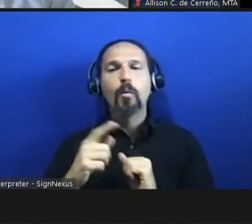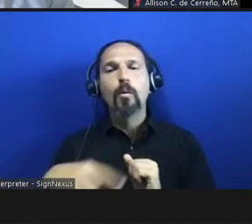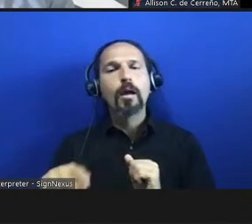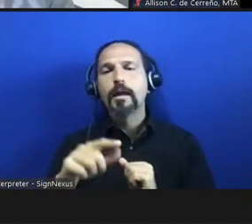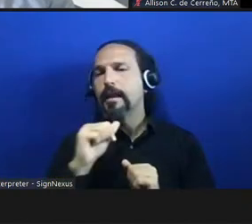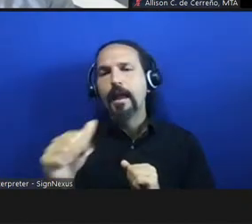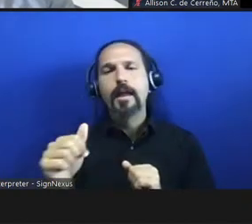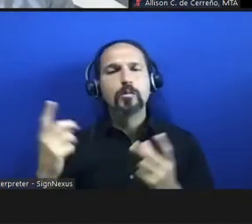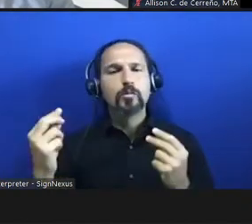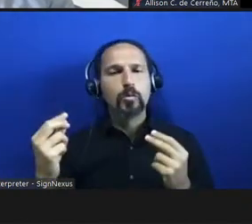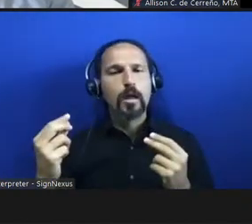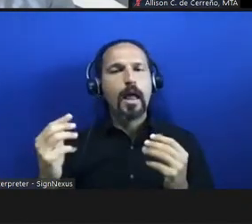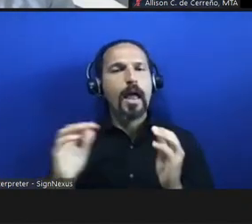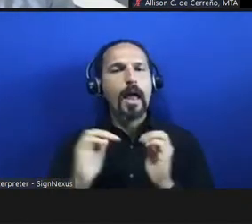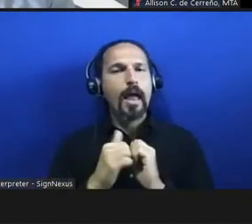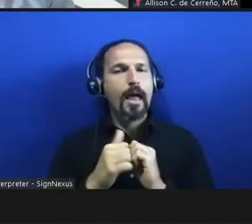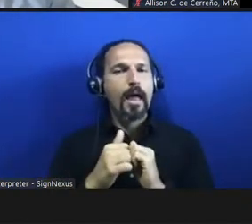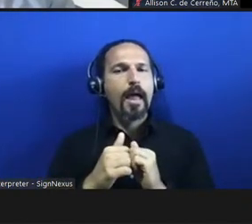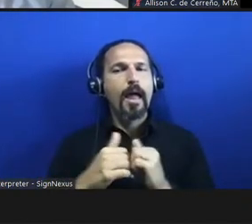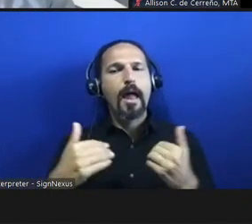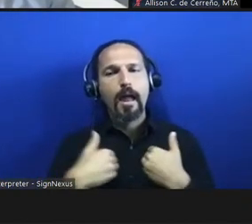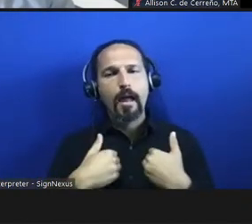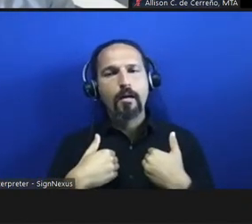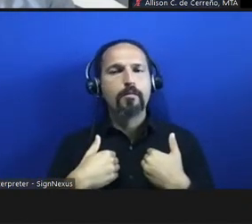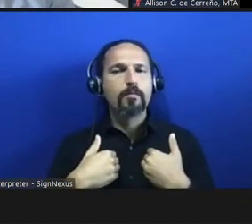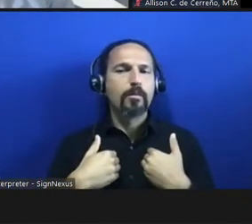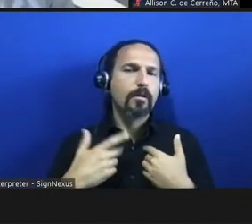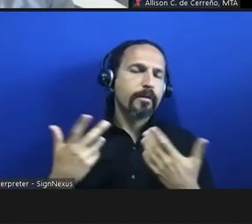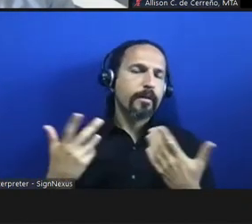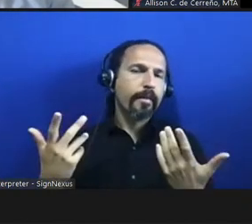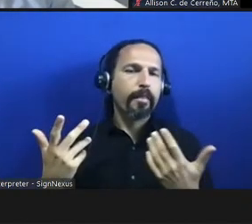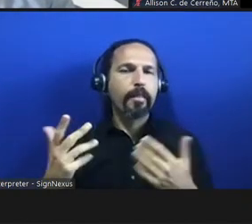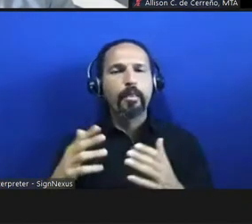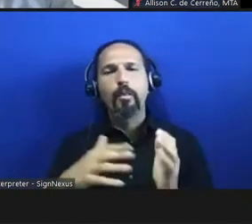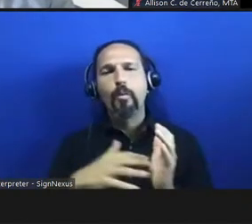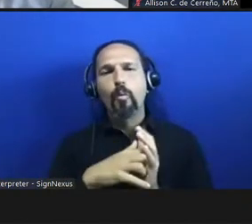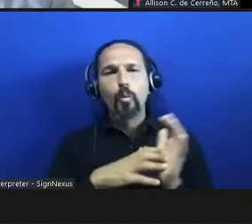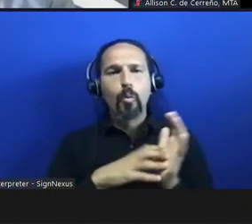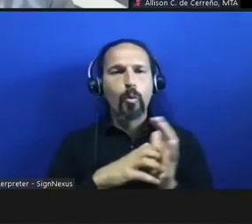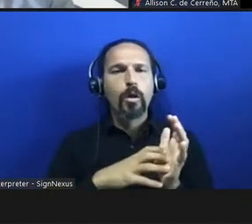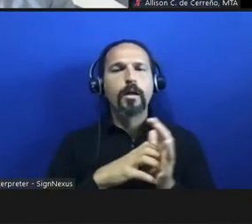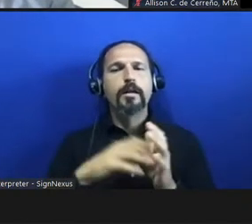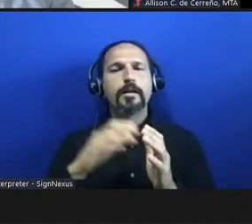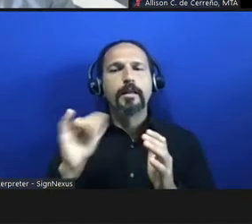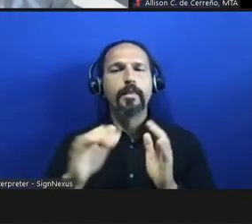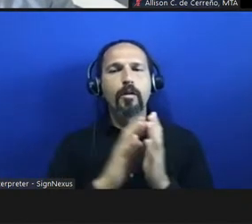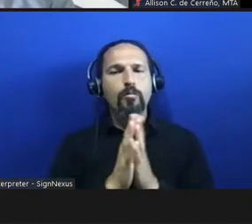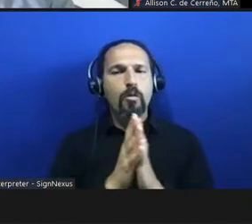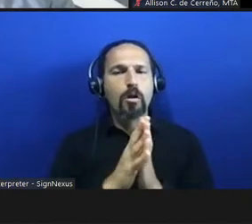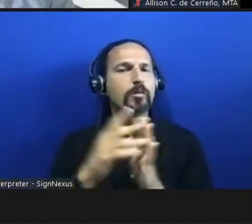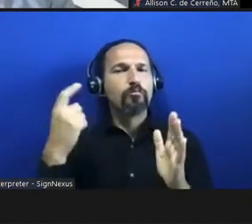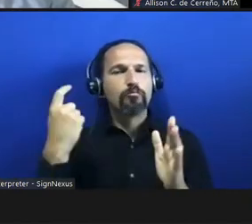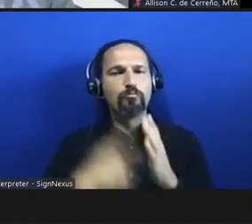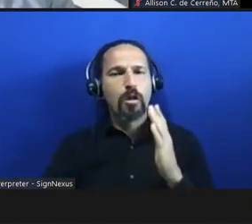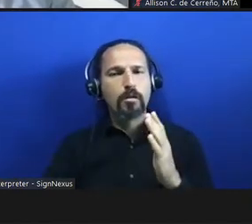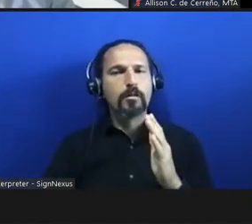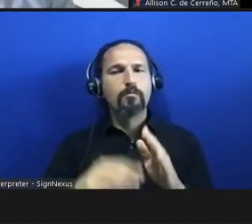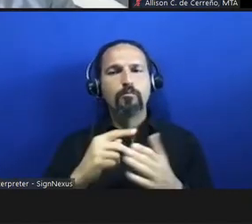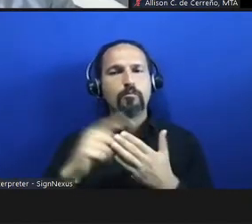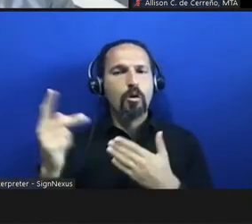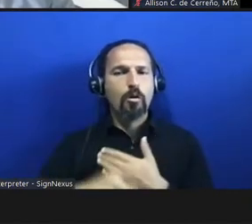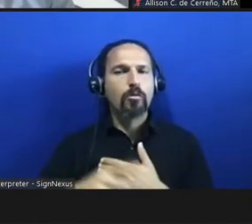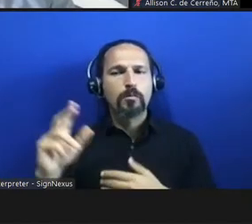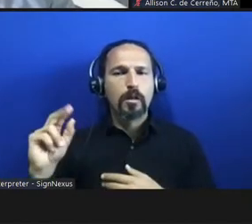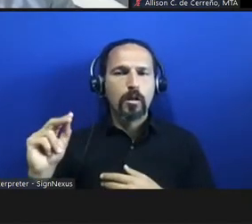don't simply get there by having a lukewarm diluted congestion pricing program